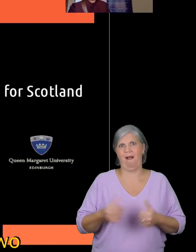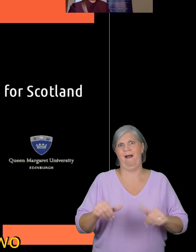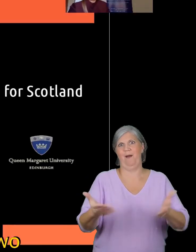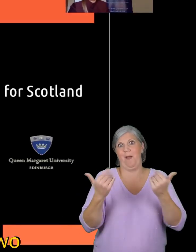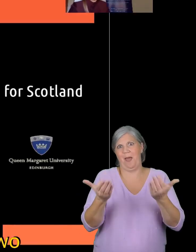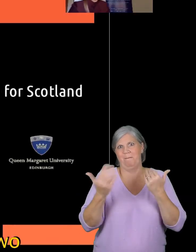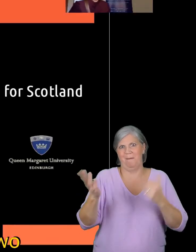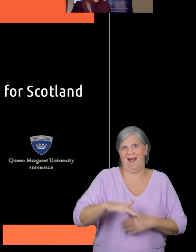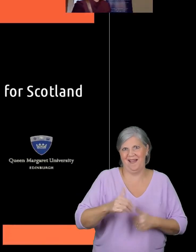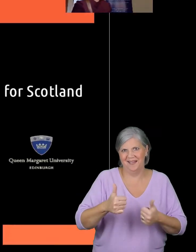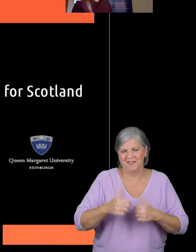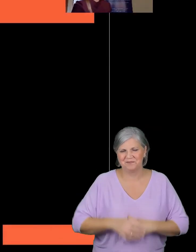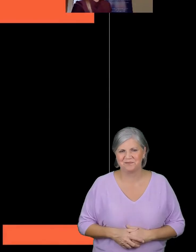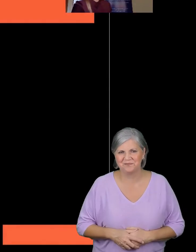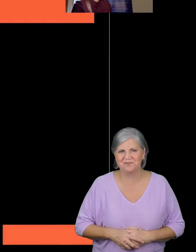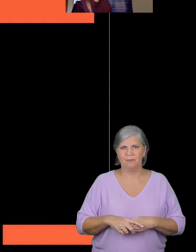Welcome back to part 2.